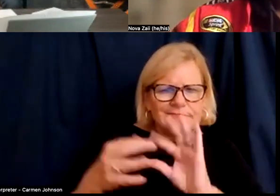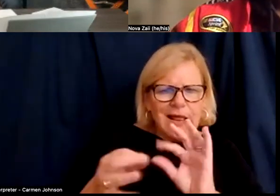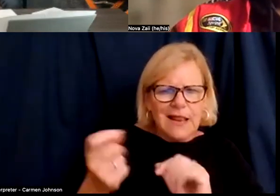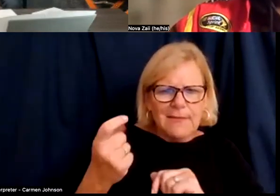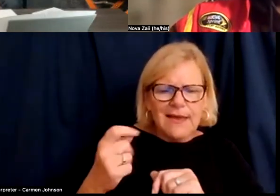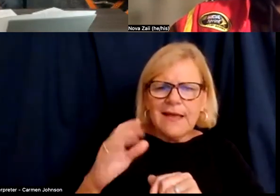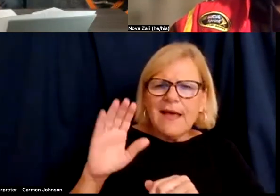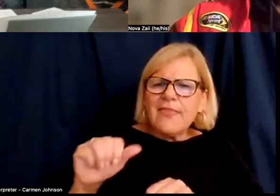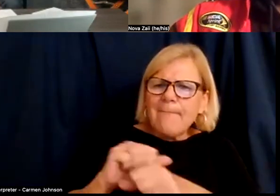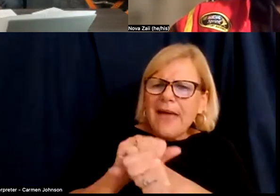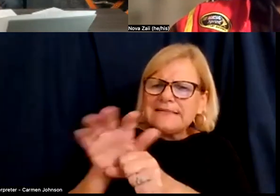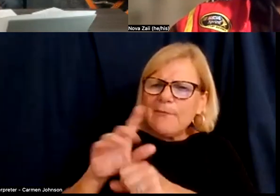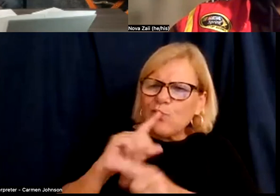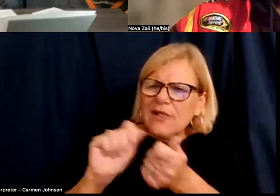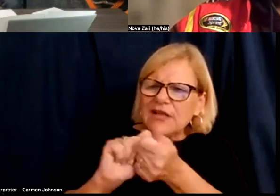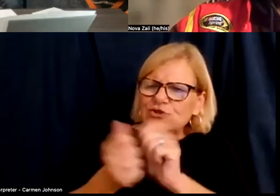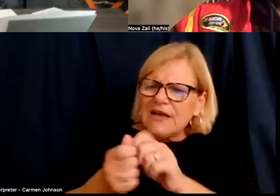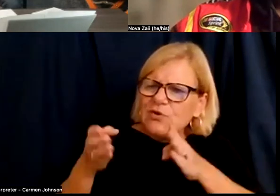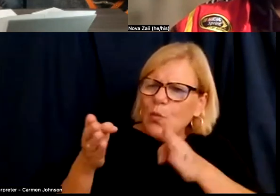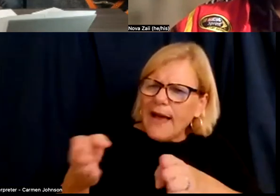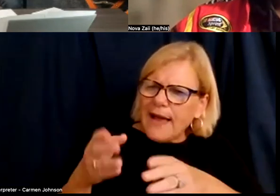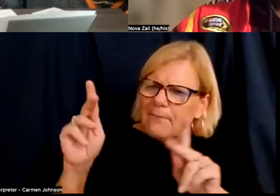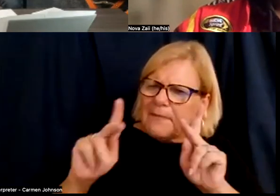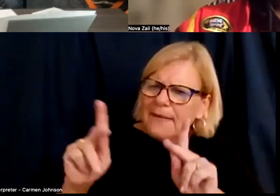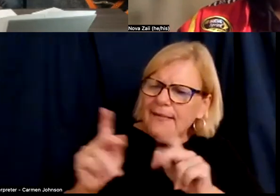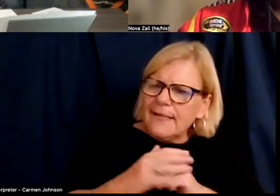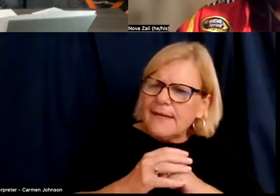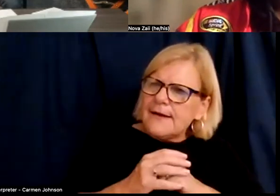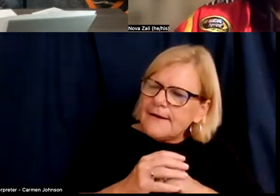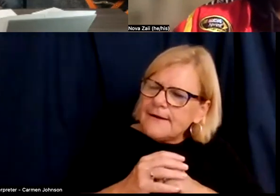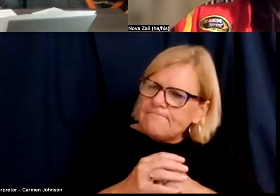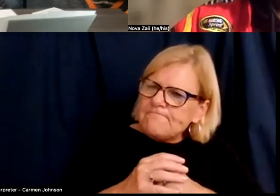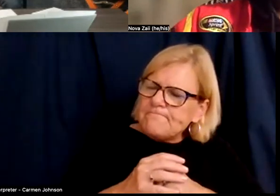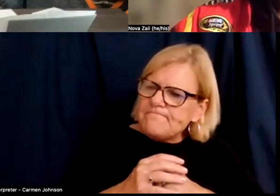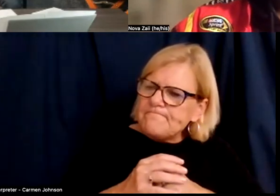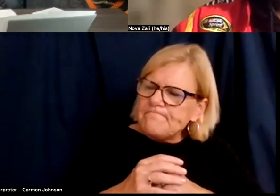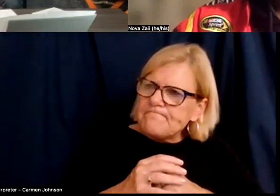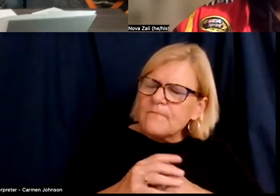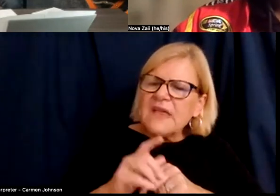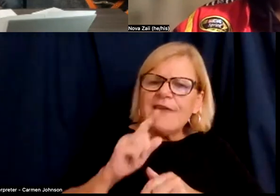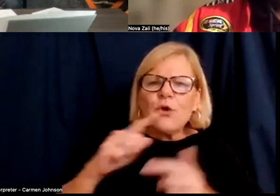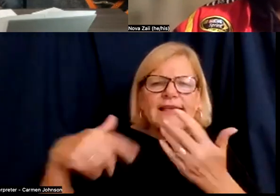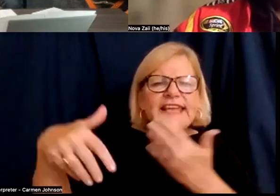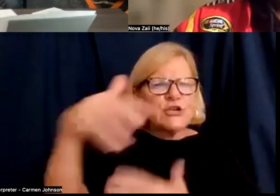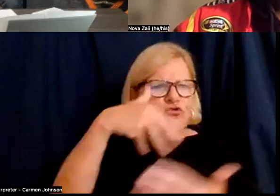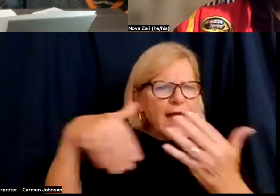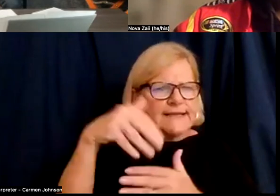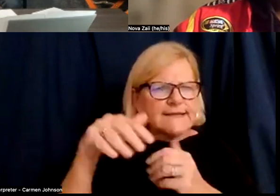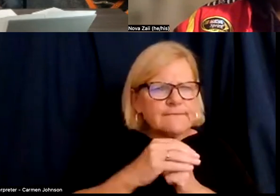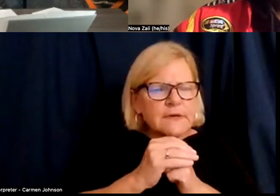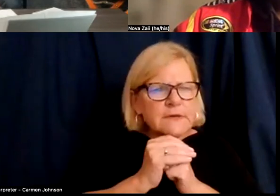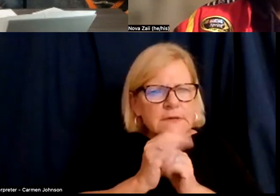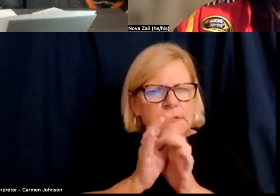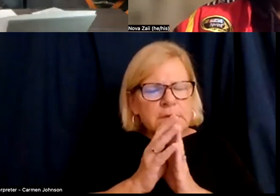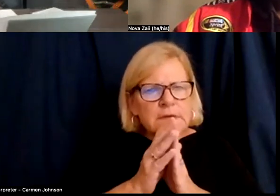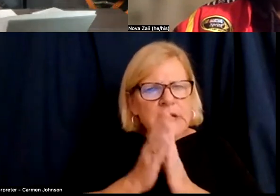this pandemic has really changed the way people uh, have really interacted